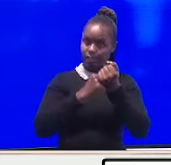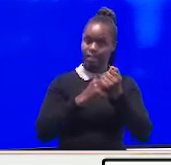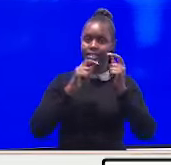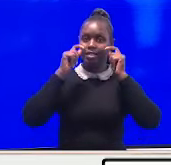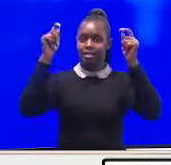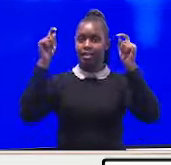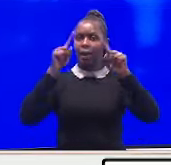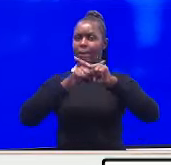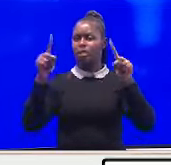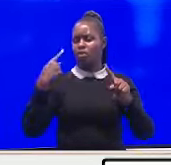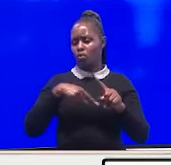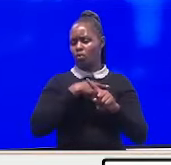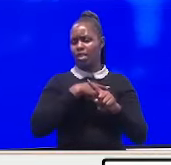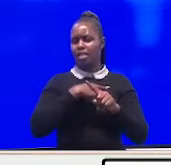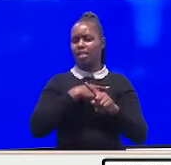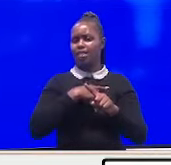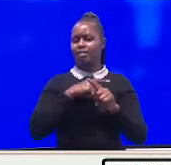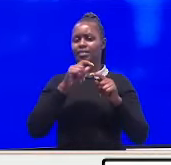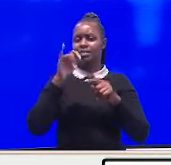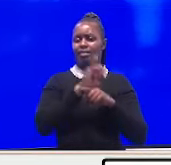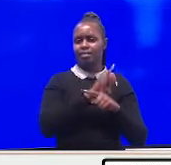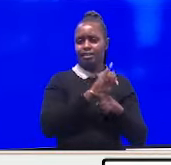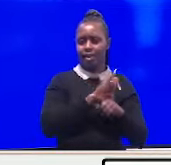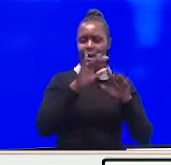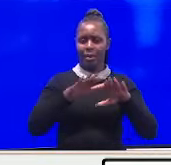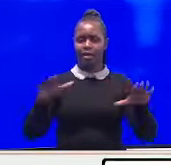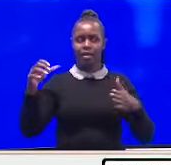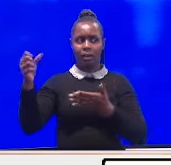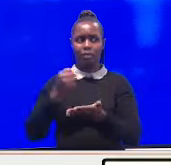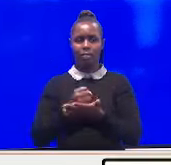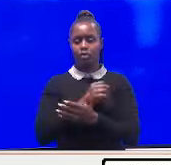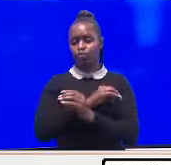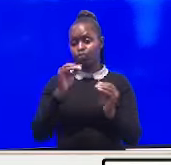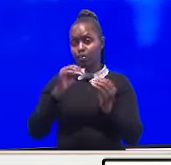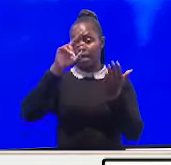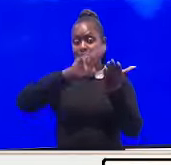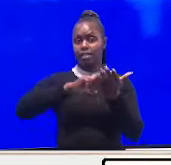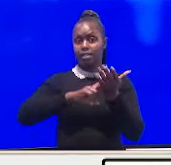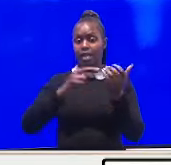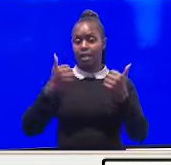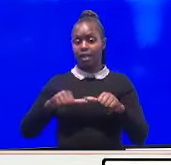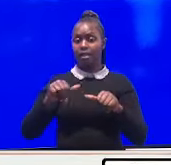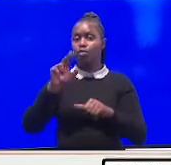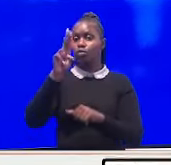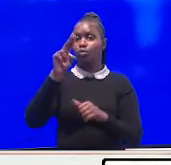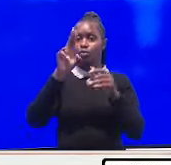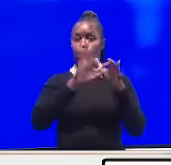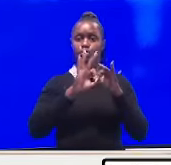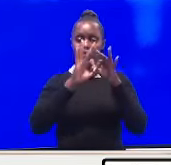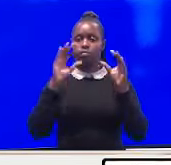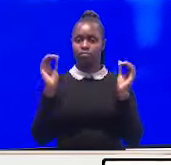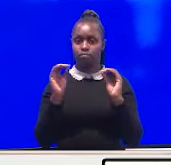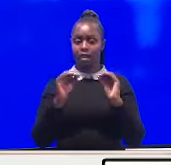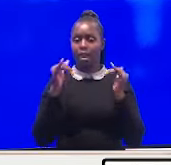we are interns, we are not on permanent. We are not registered to any union, and now we